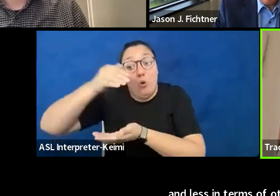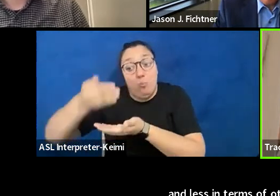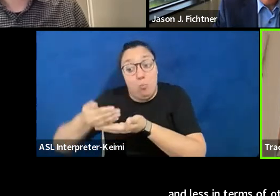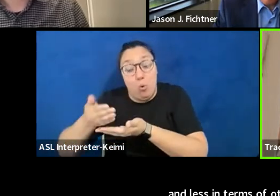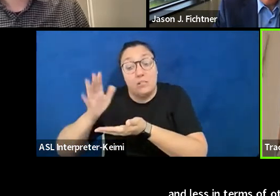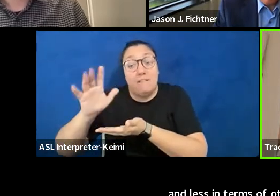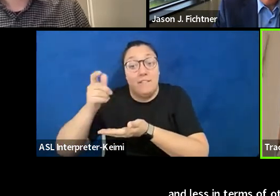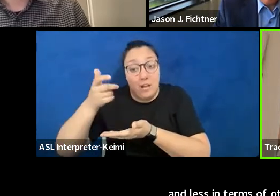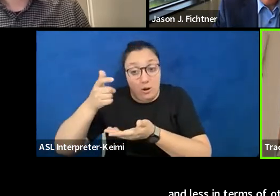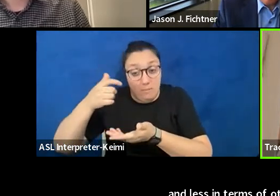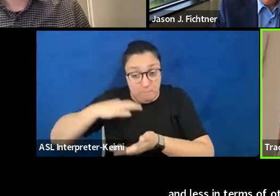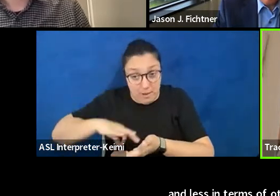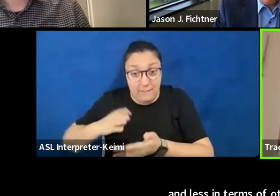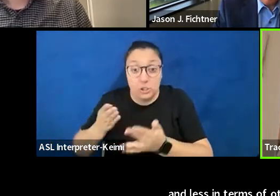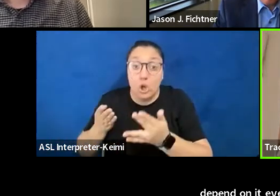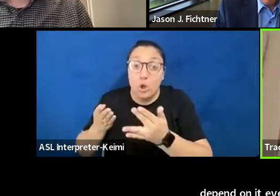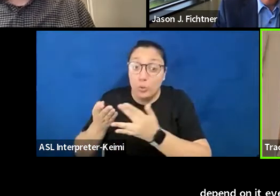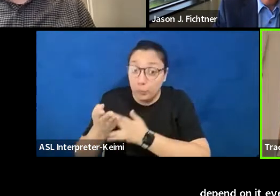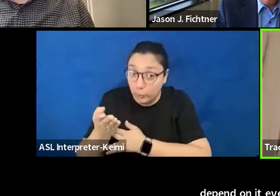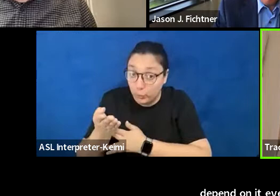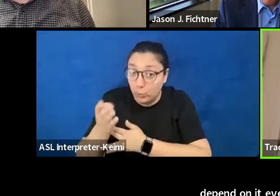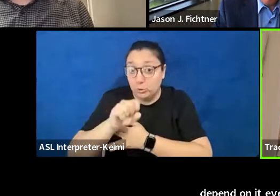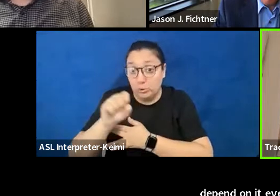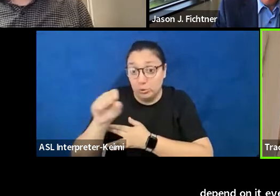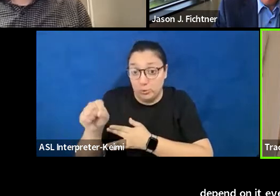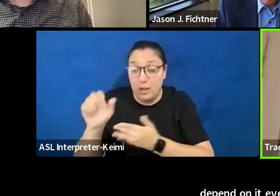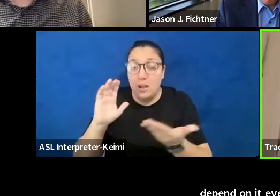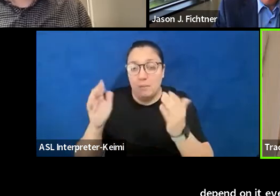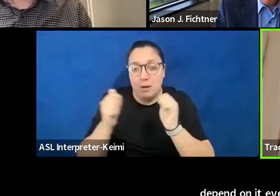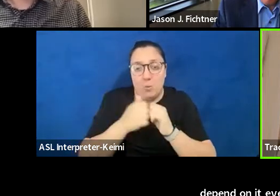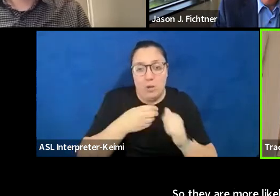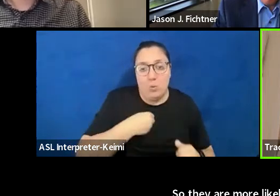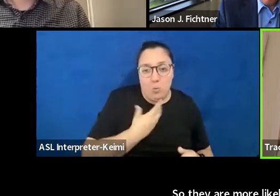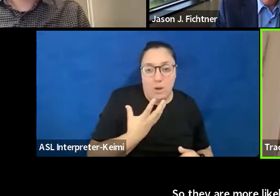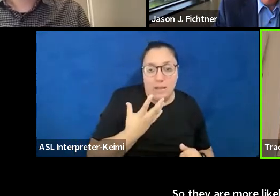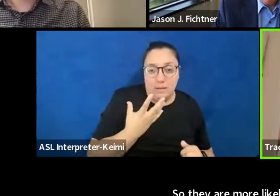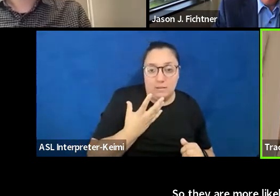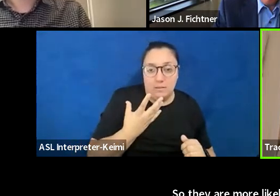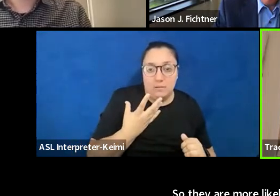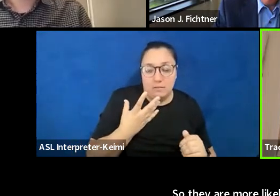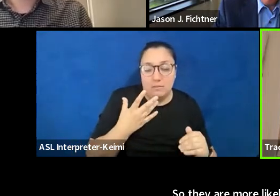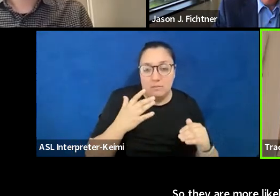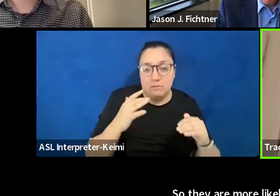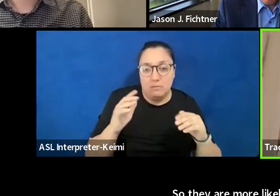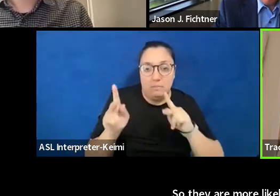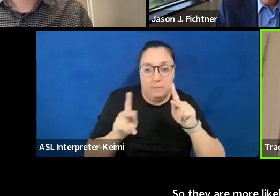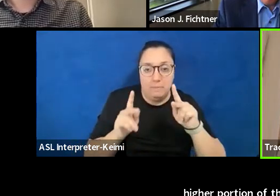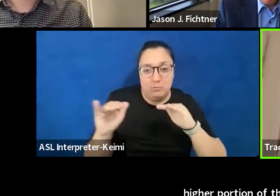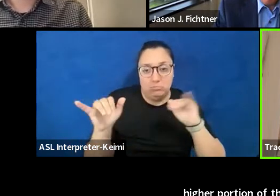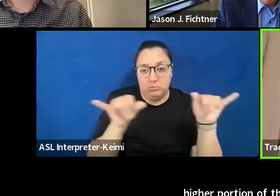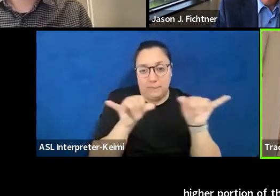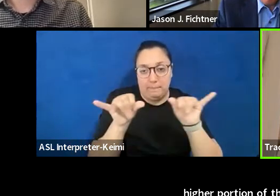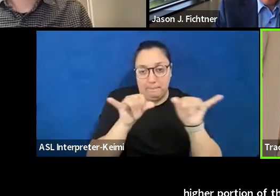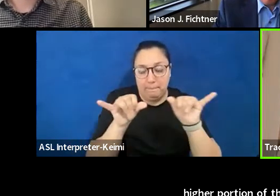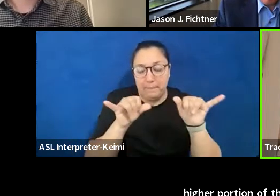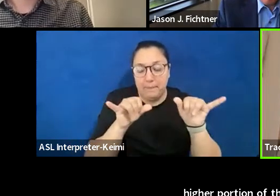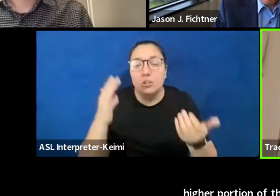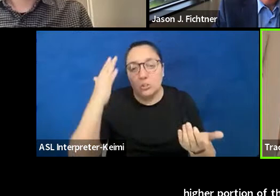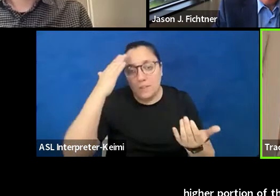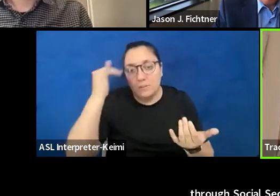benefits through Social Security than their white counterparts. And so in that way, it's very important